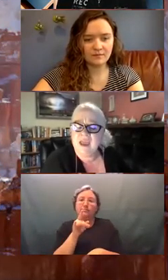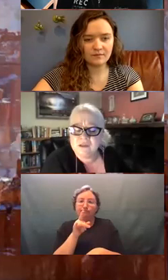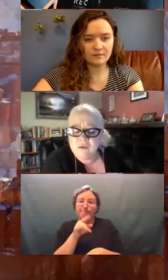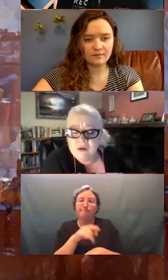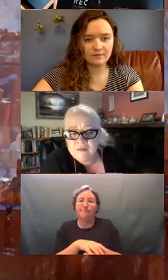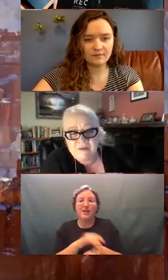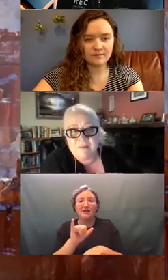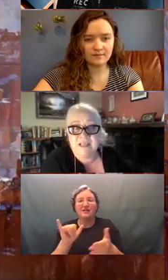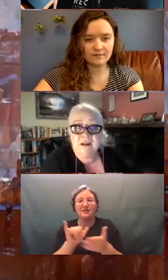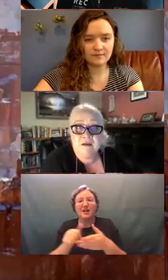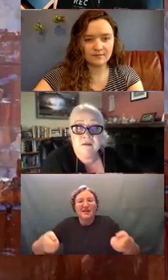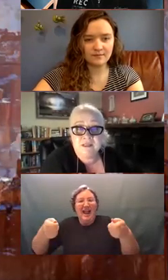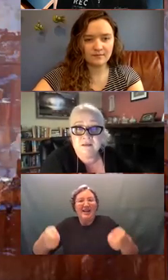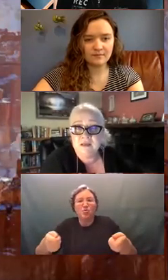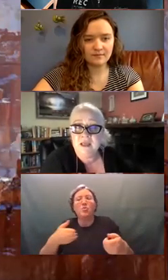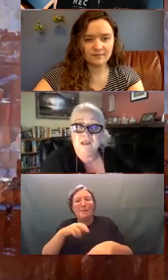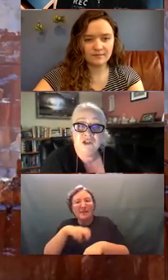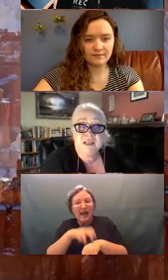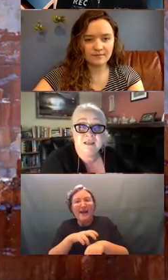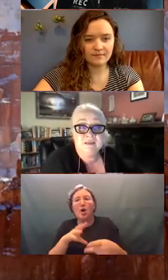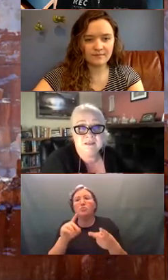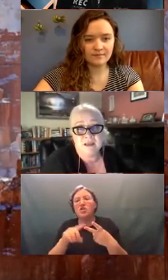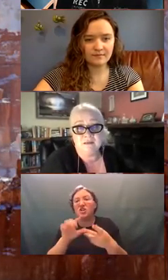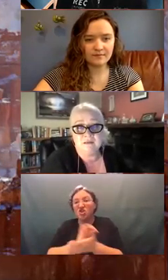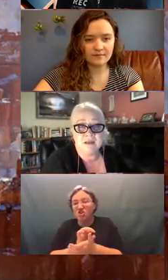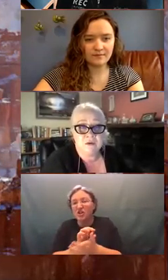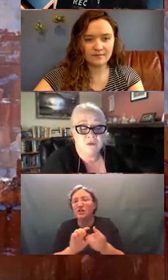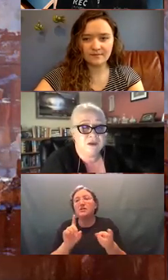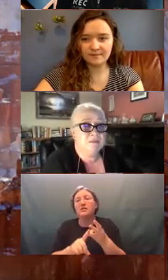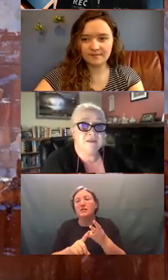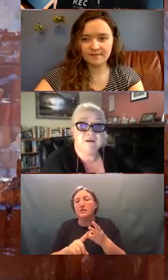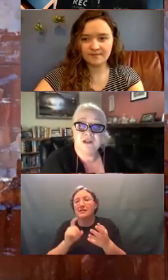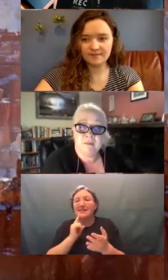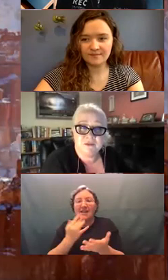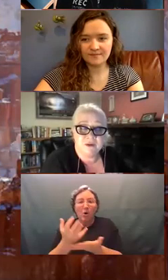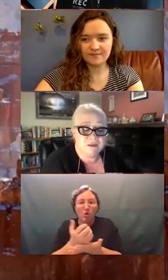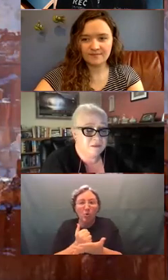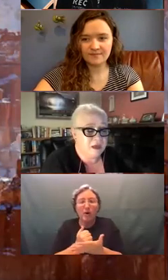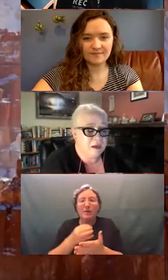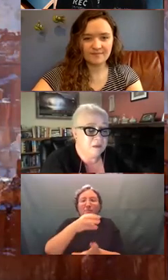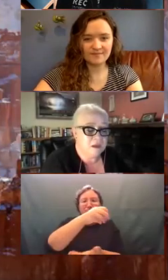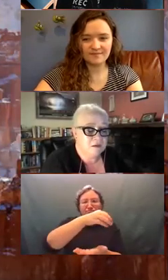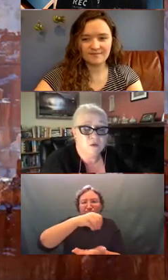like a casserole. They've got potatoes and cheese and sour cream, and they're topped with